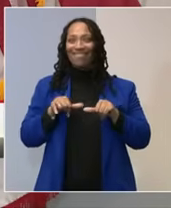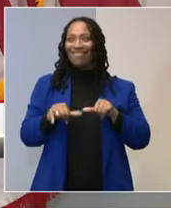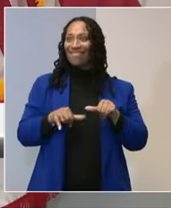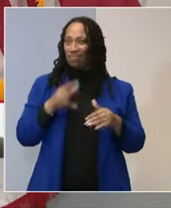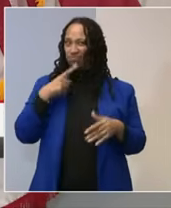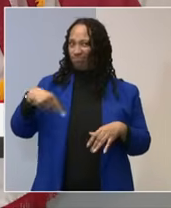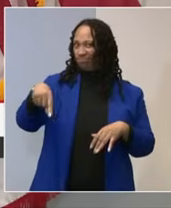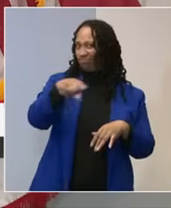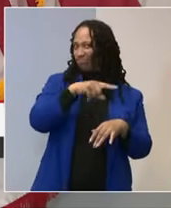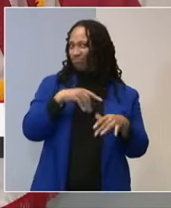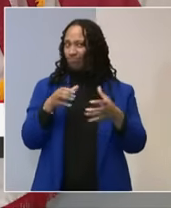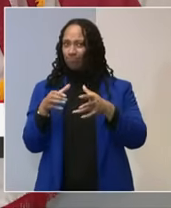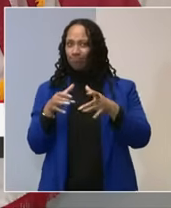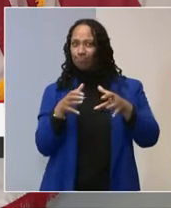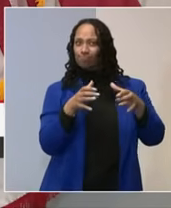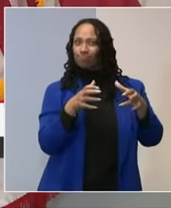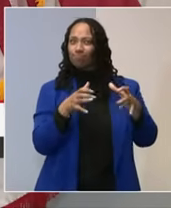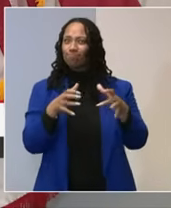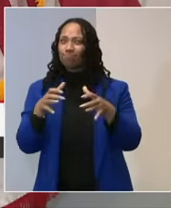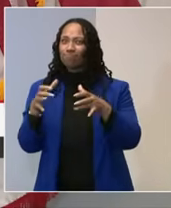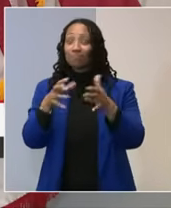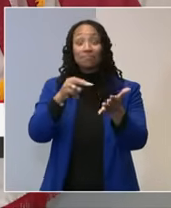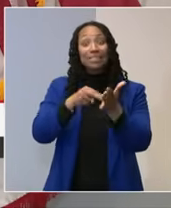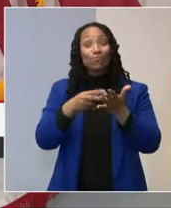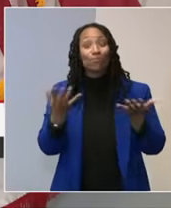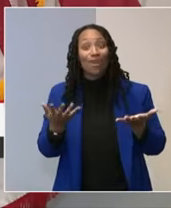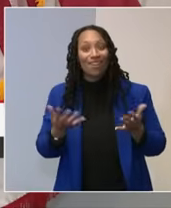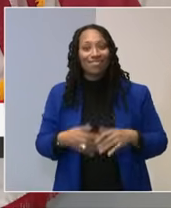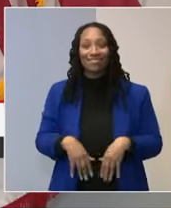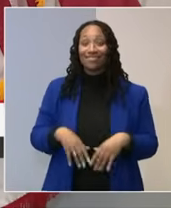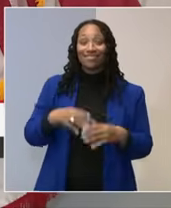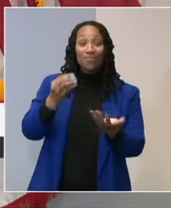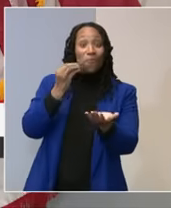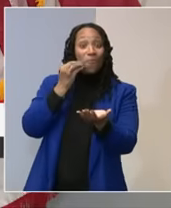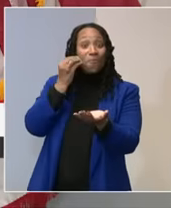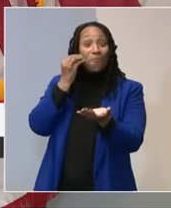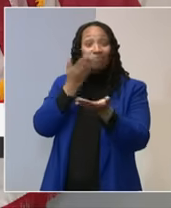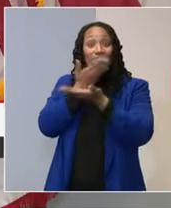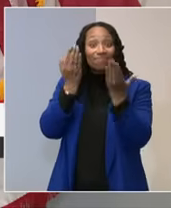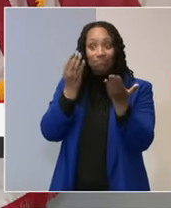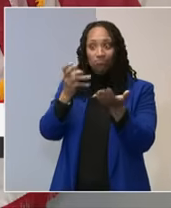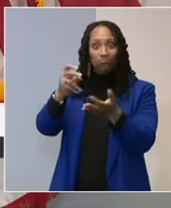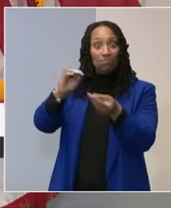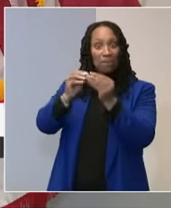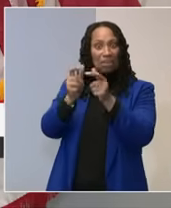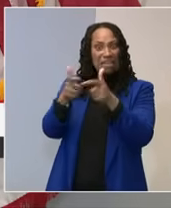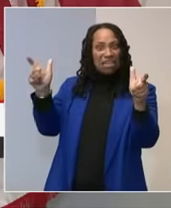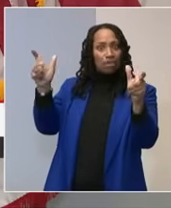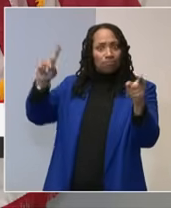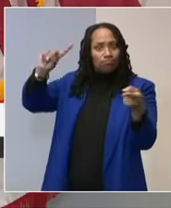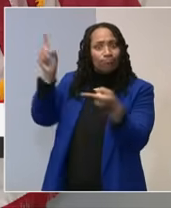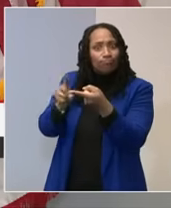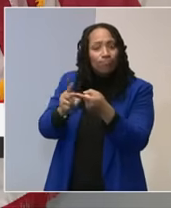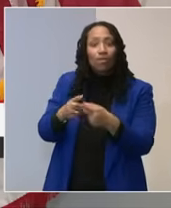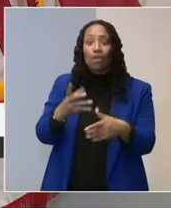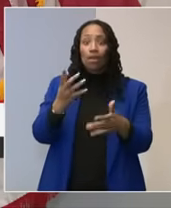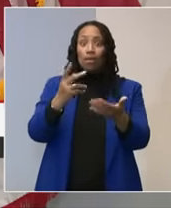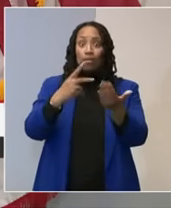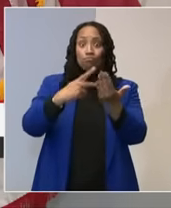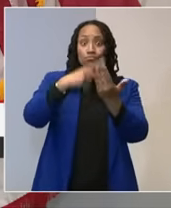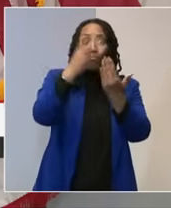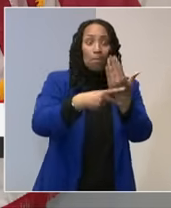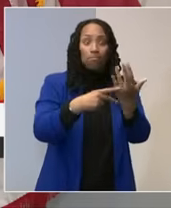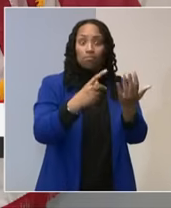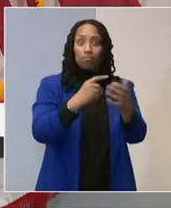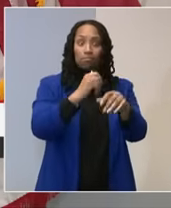family homelessness and continue programs that we started and finished. The benefit of a long tenure is that there are